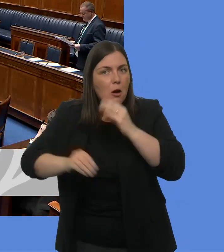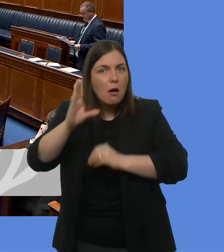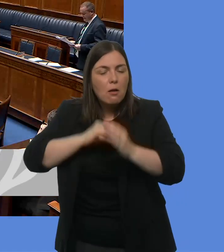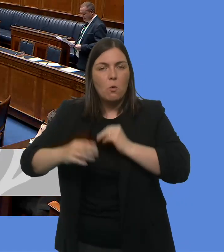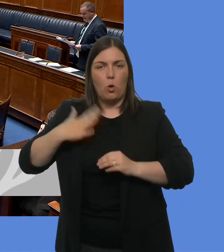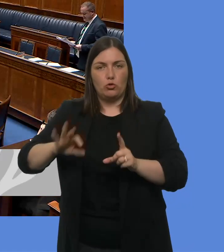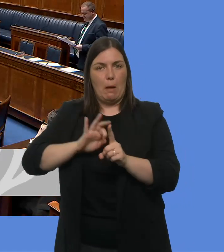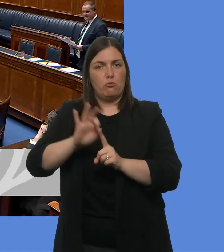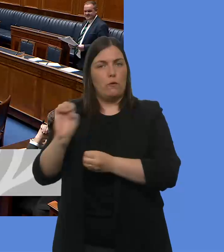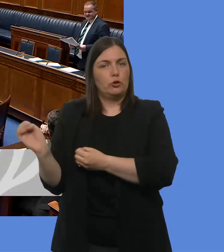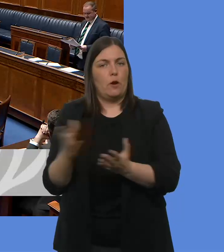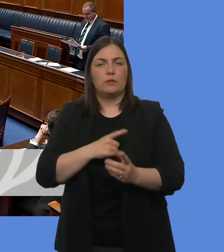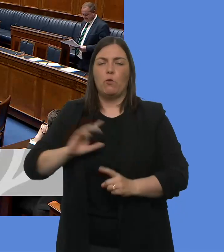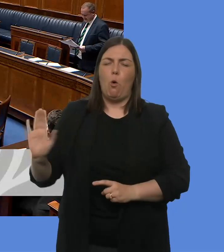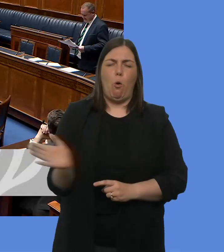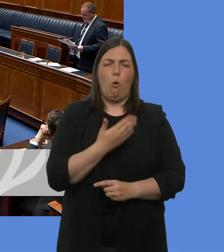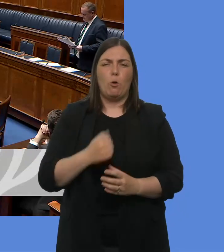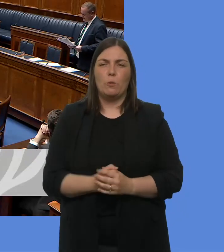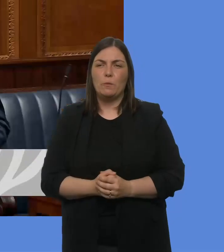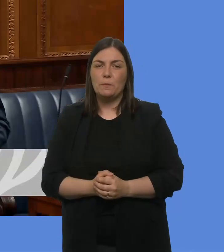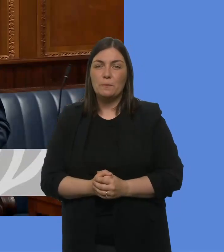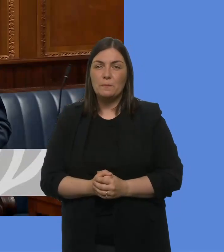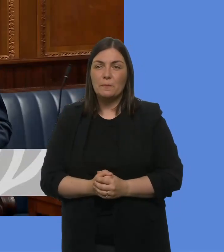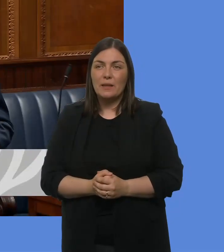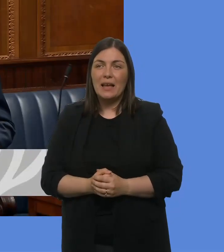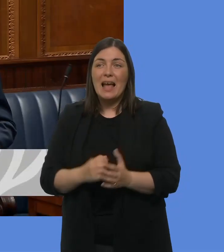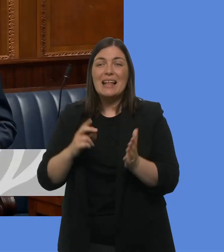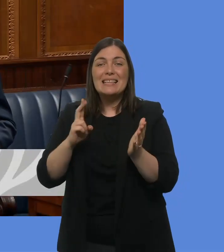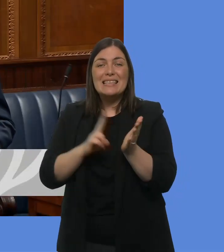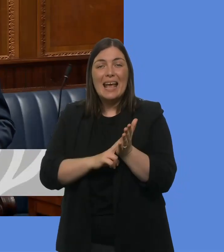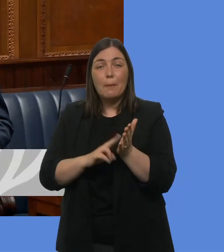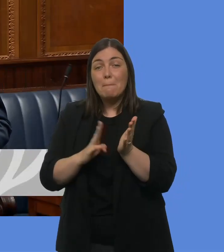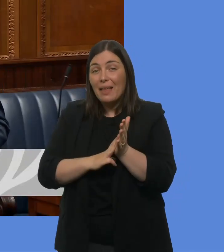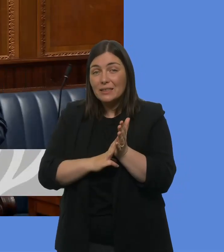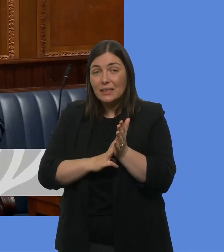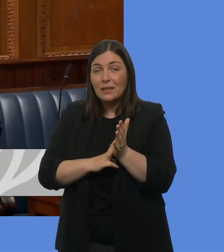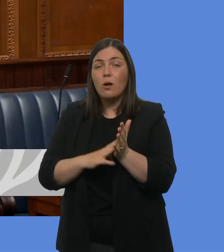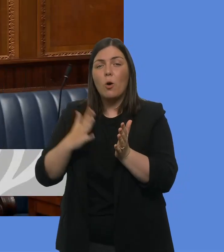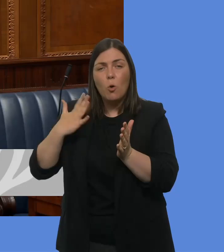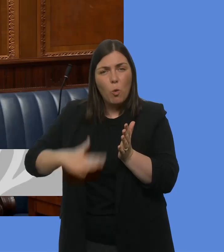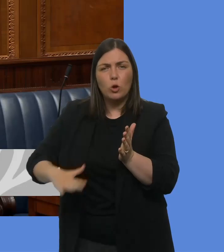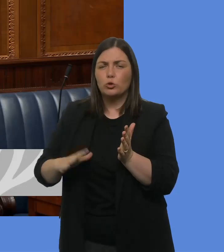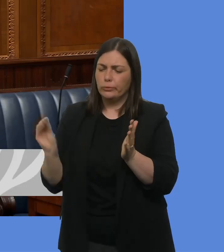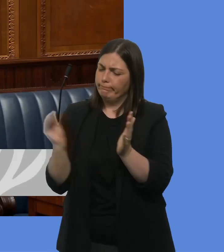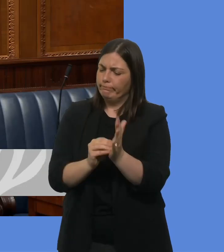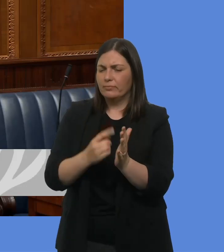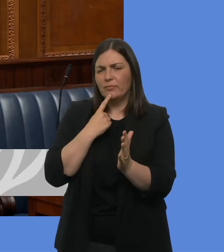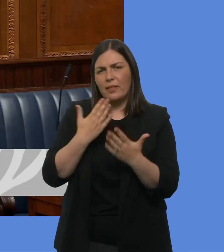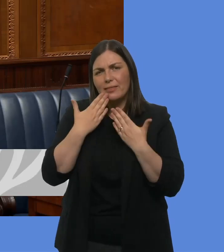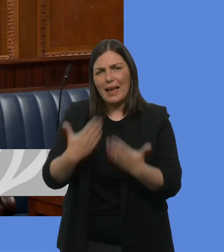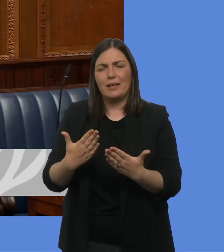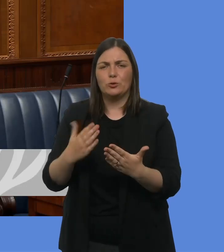everyone. Nick Matheson wanted to put on record his thanks to Lee Century Services, but